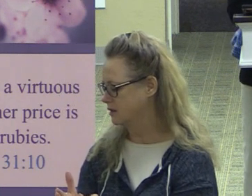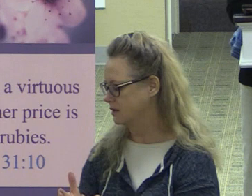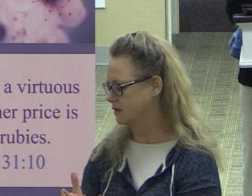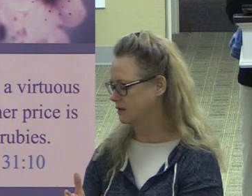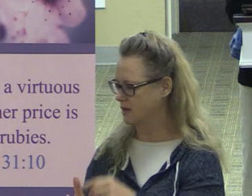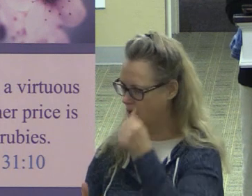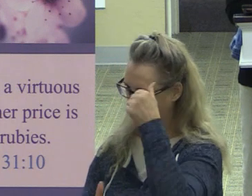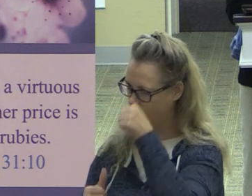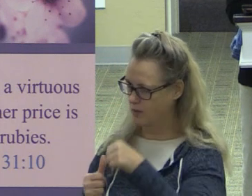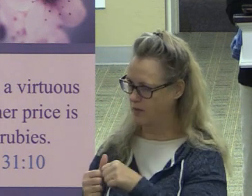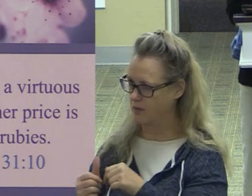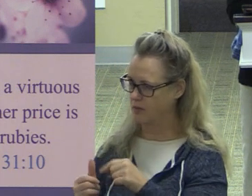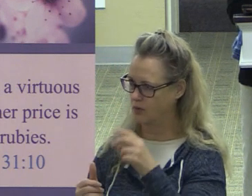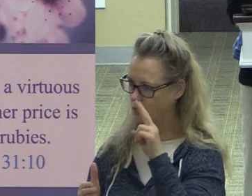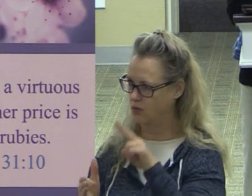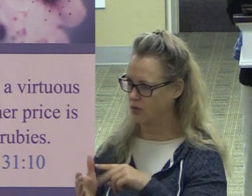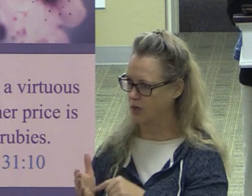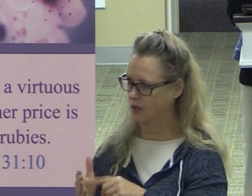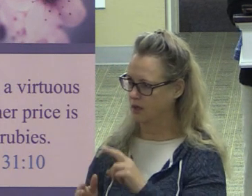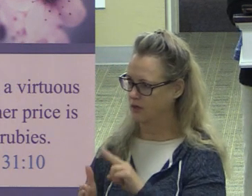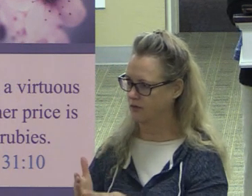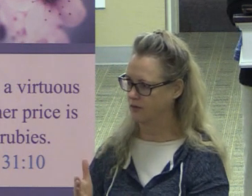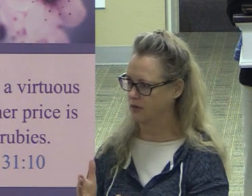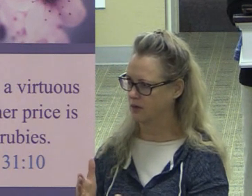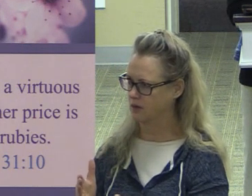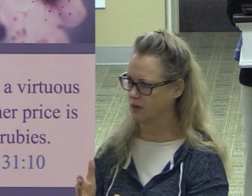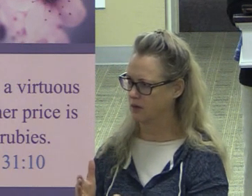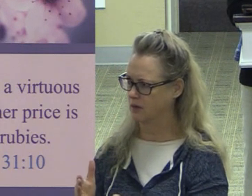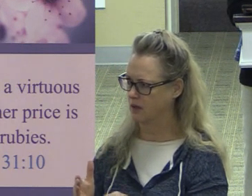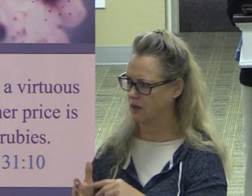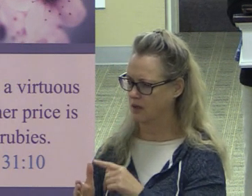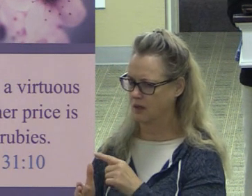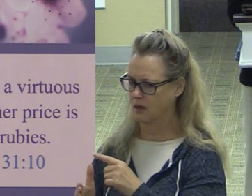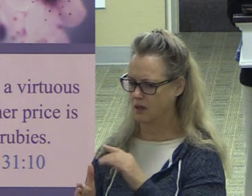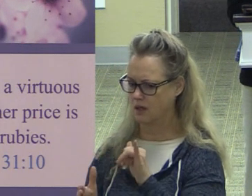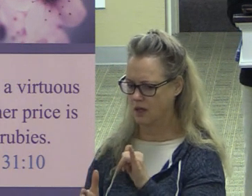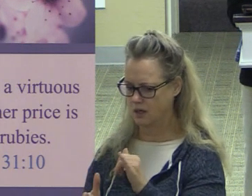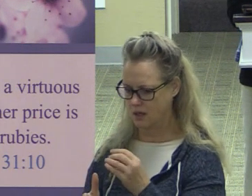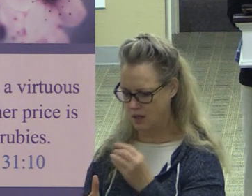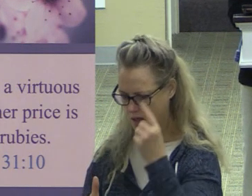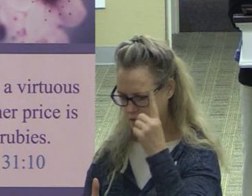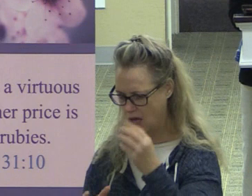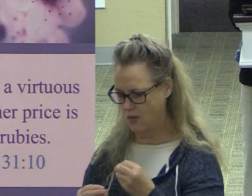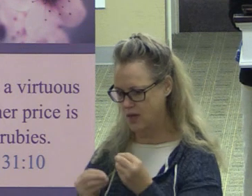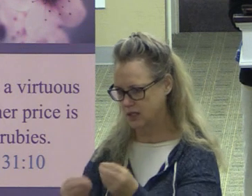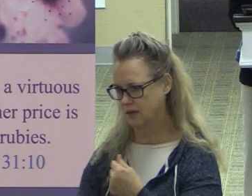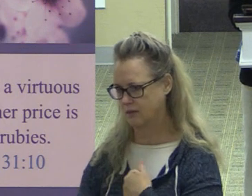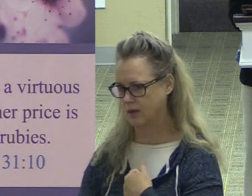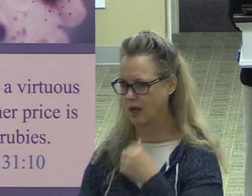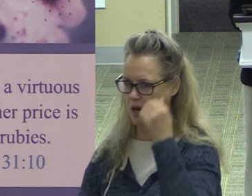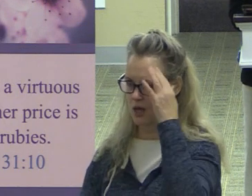I remember reading this verse, them which thou hast given me, and I knew that that was me.